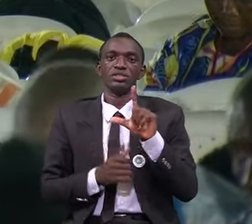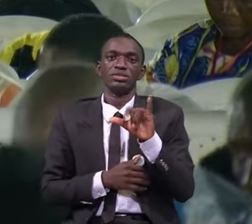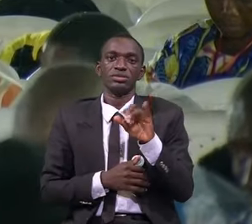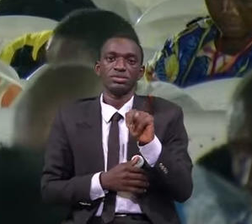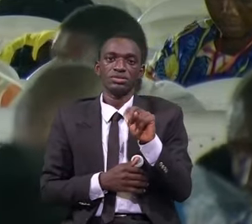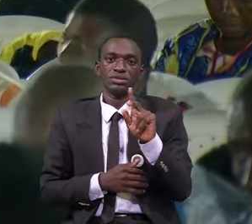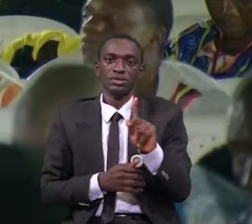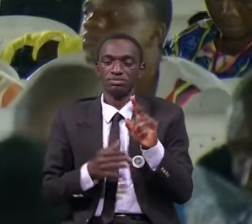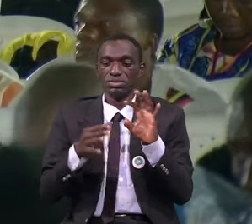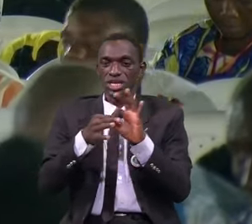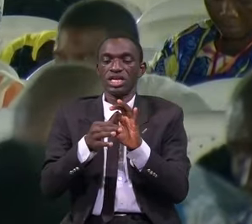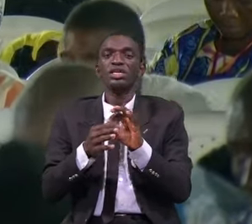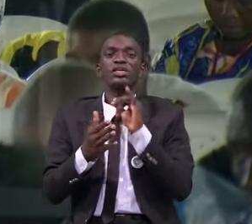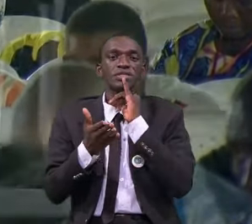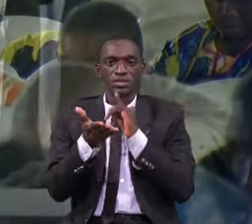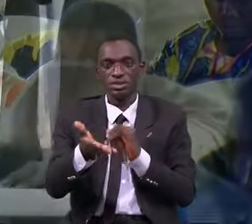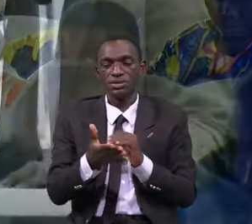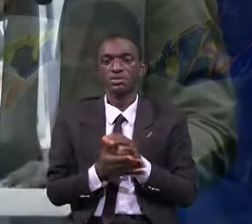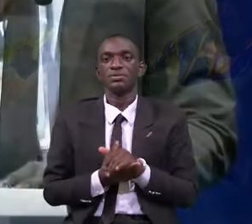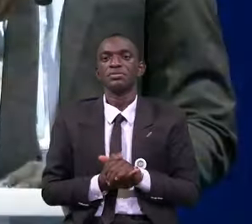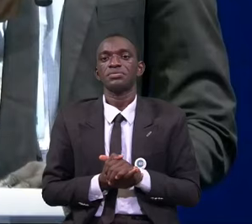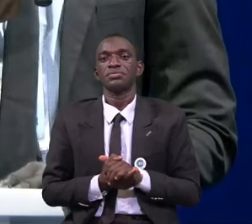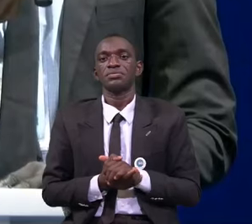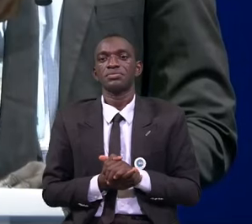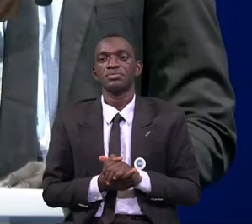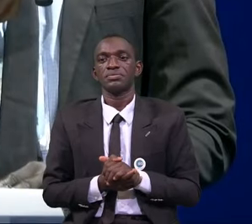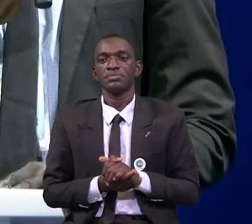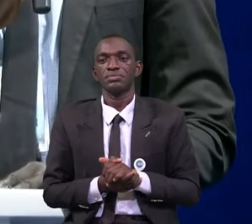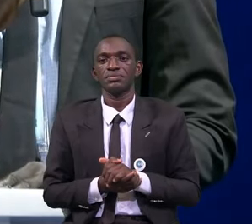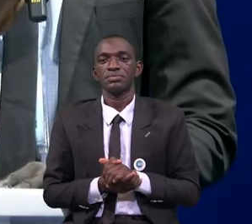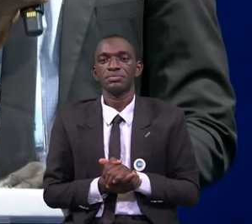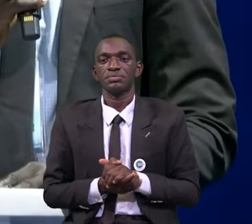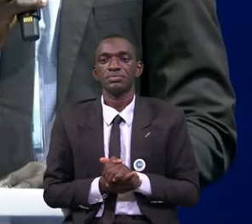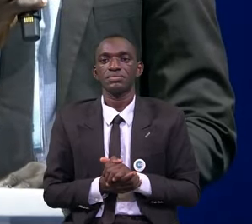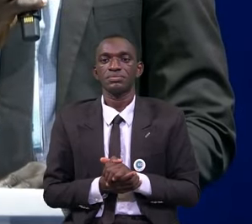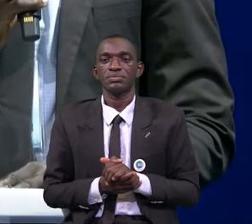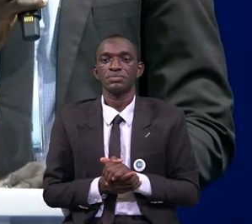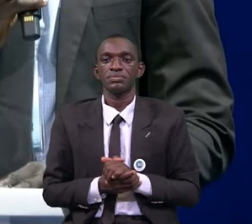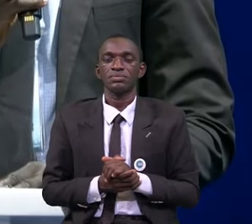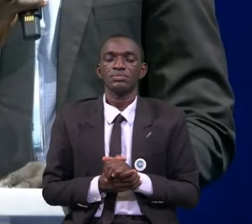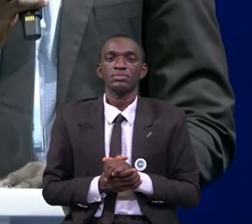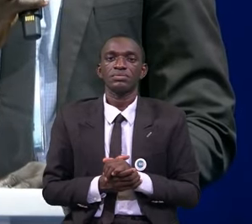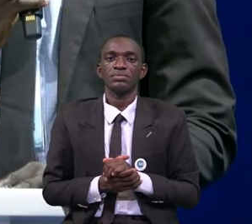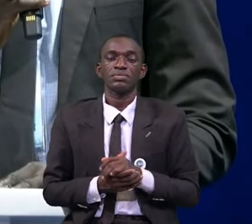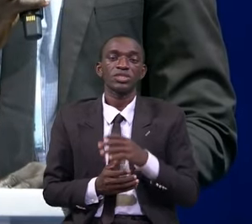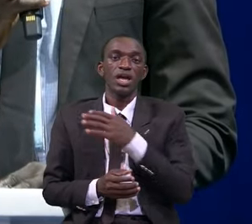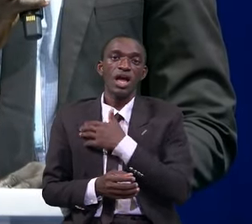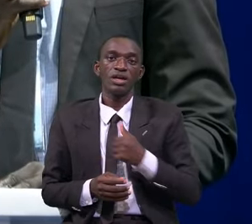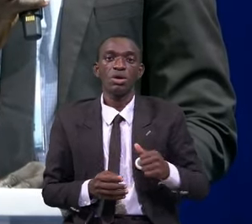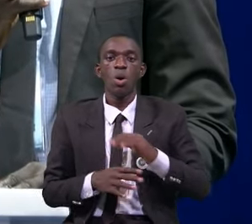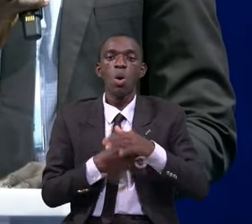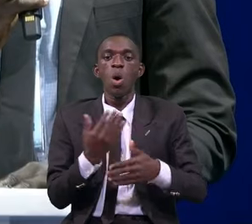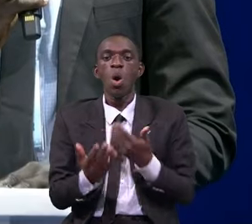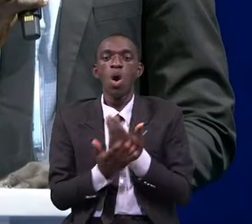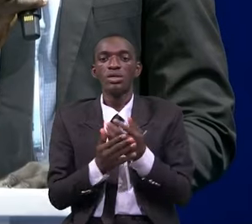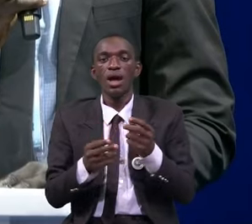là, soit par la télévision, par les réseaux sociaux, par la radio. And in all the places